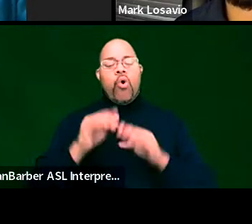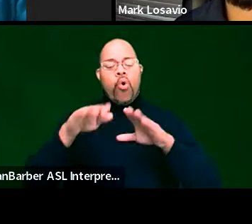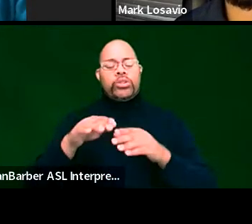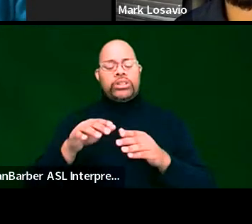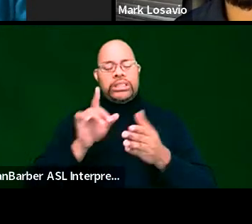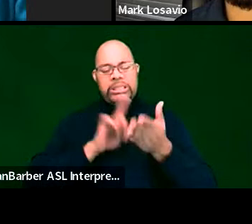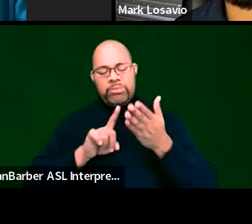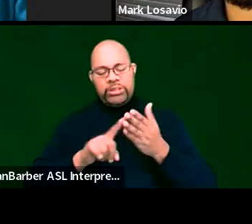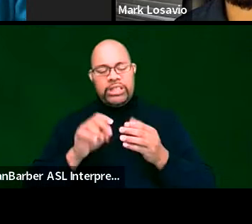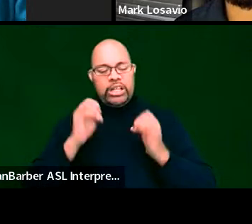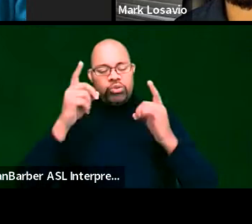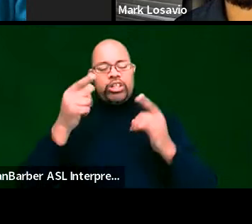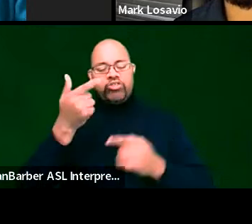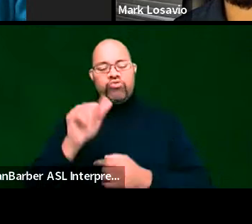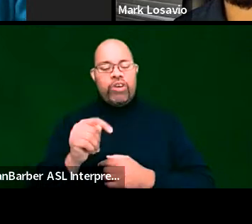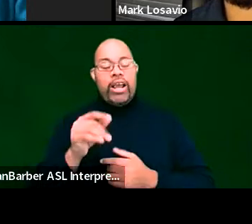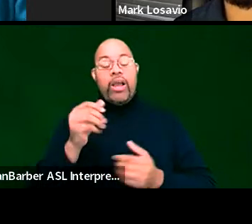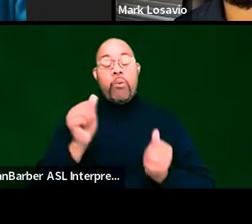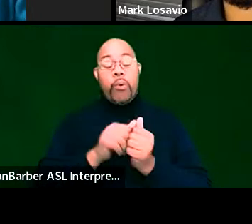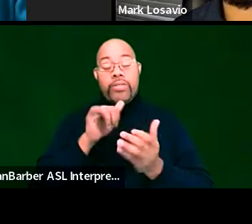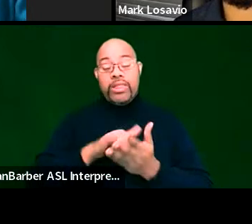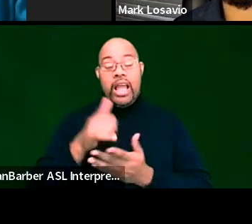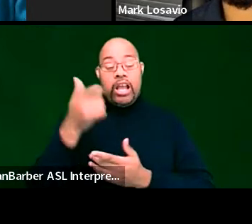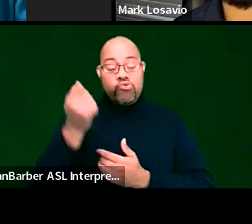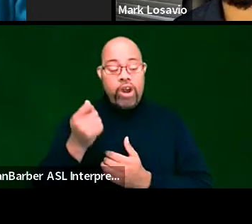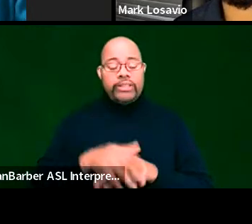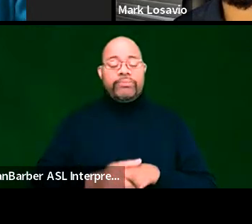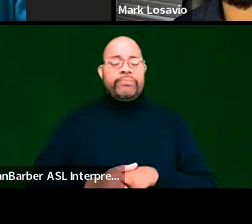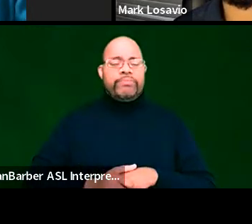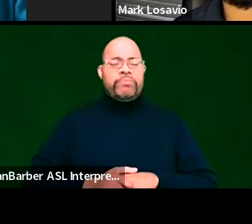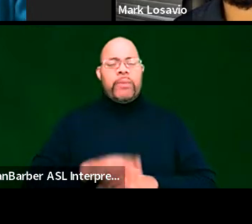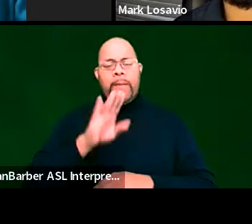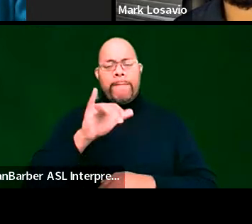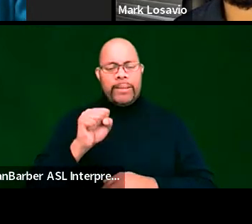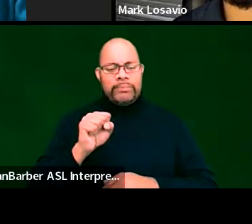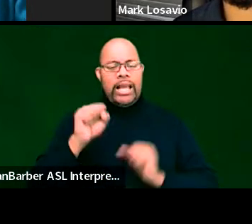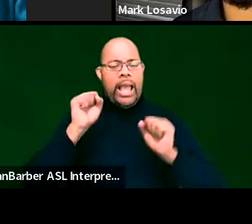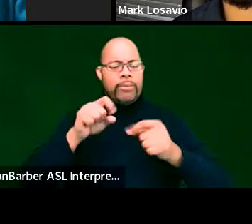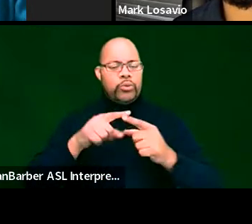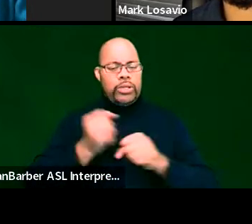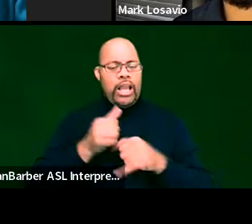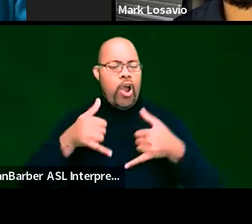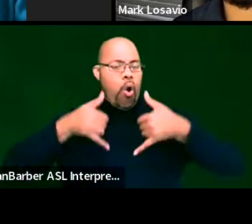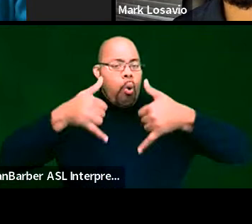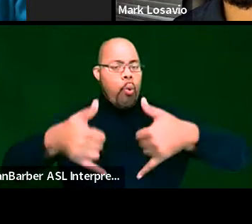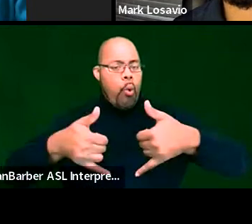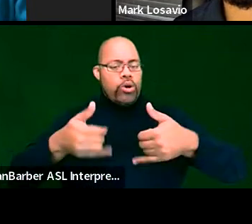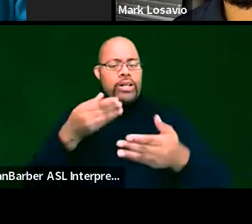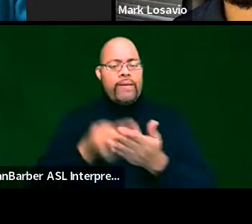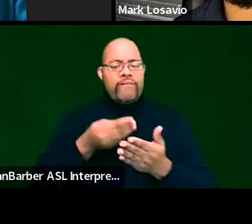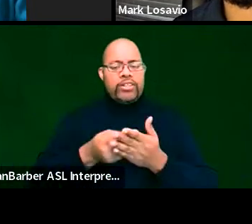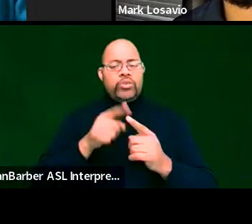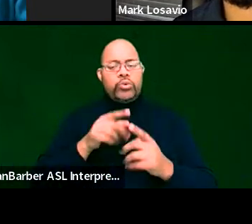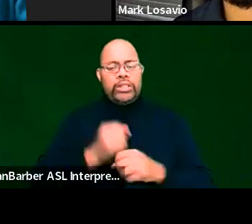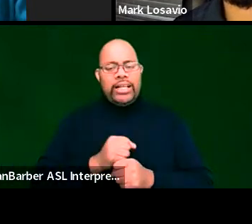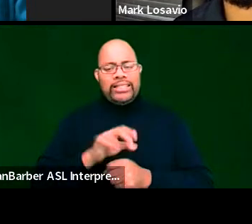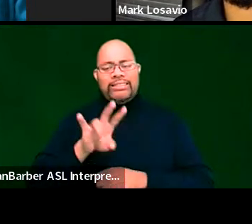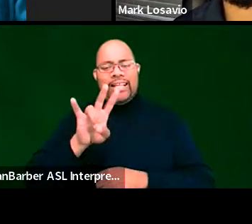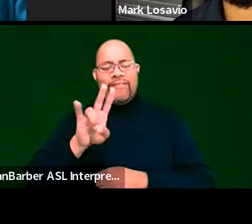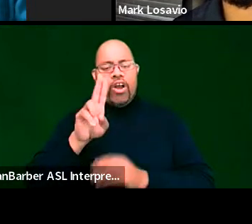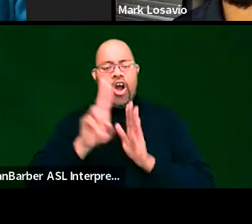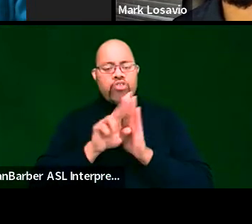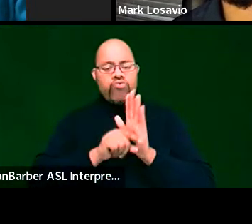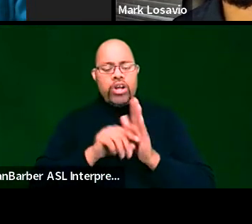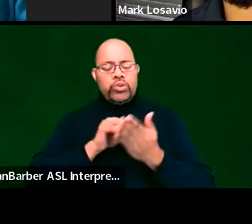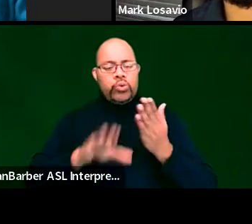exploration education grant. And with that grant, BIMS was able to get awarded the funds to get 7